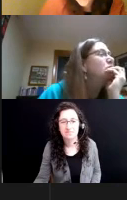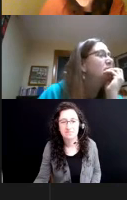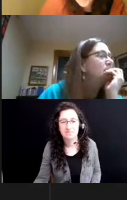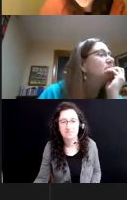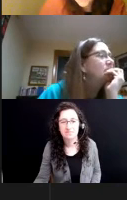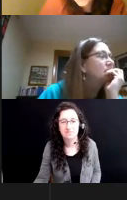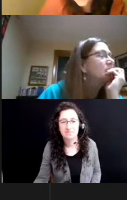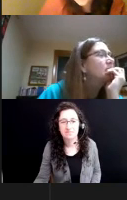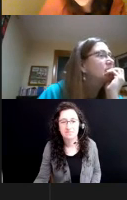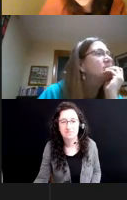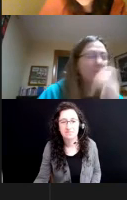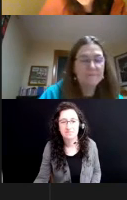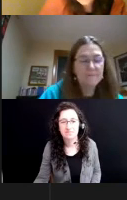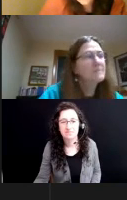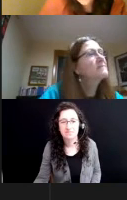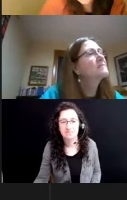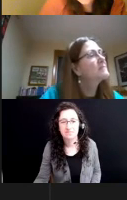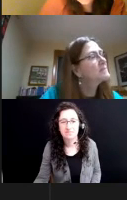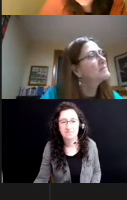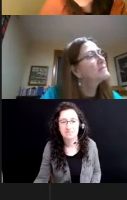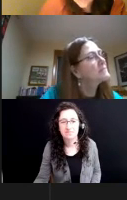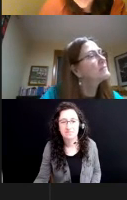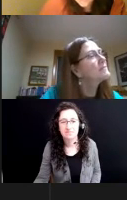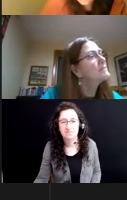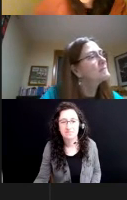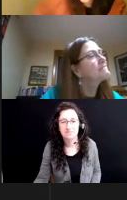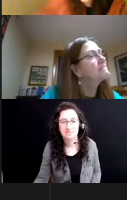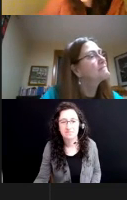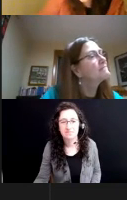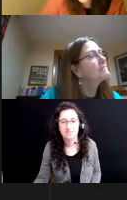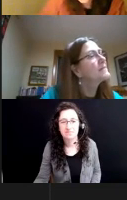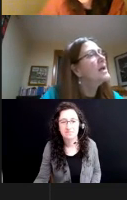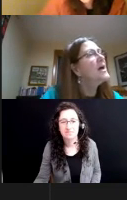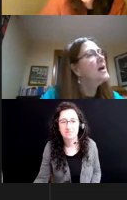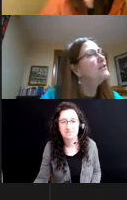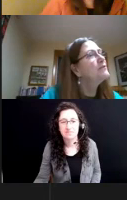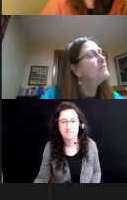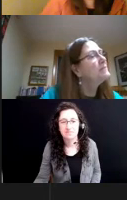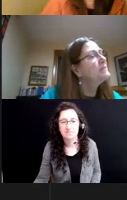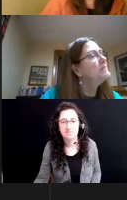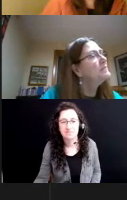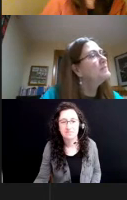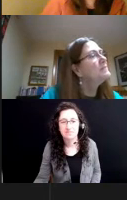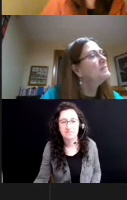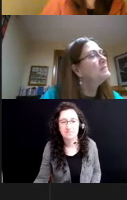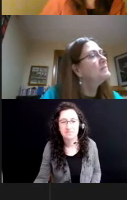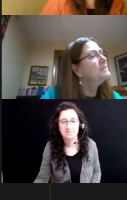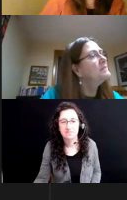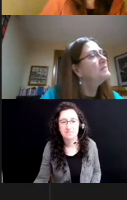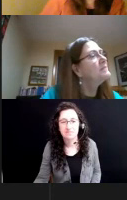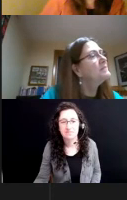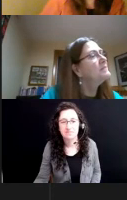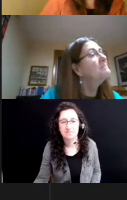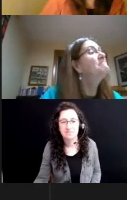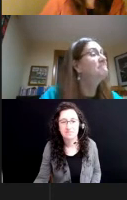okay. Restoring Rare Native Habitats in the Willamette Valley. And someone else mentions that tufted hairgrass can